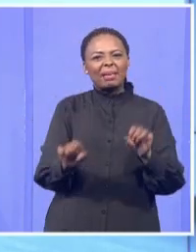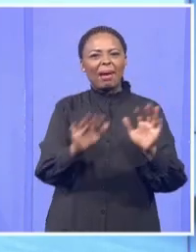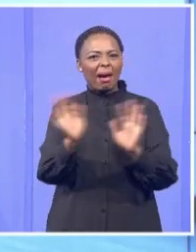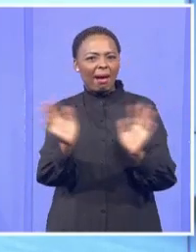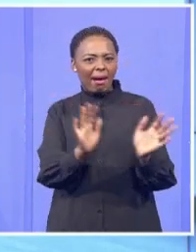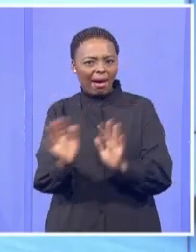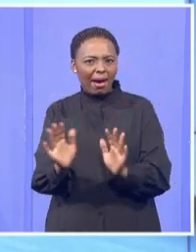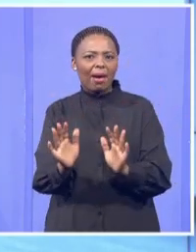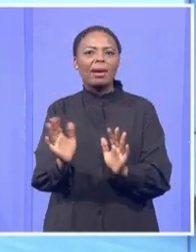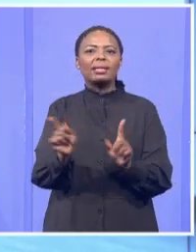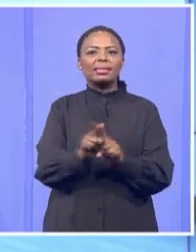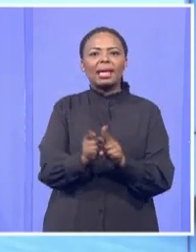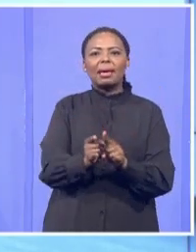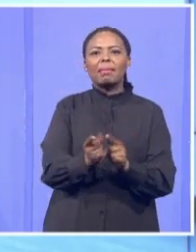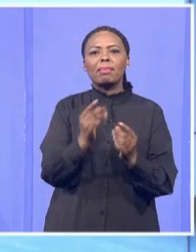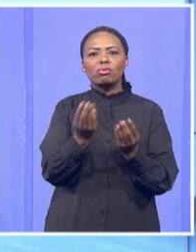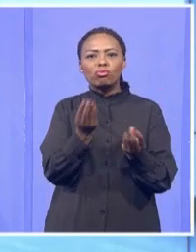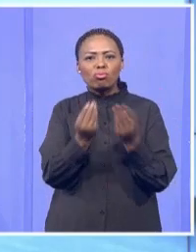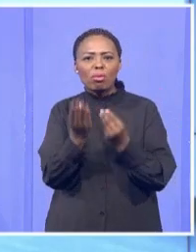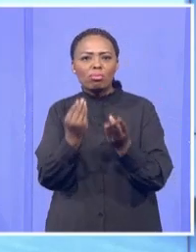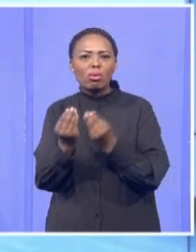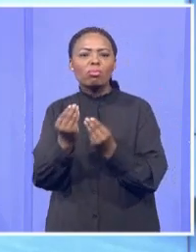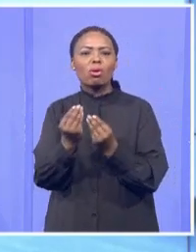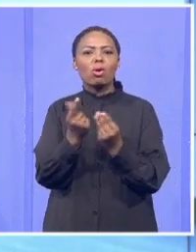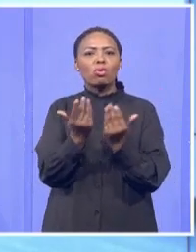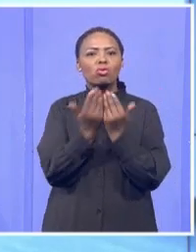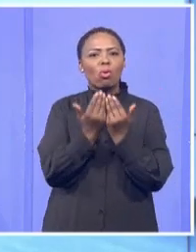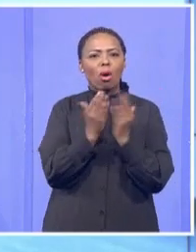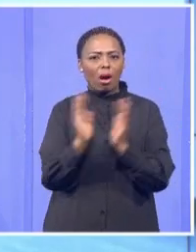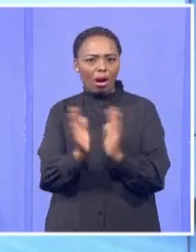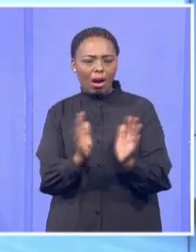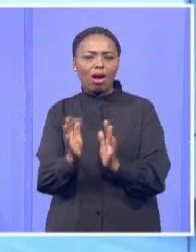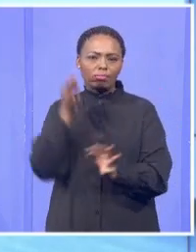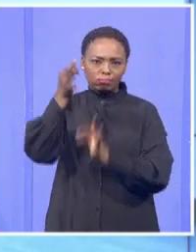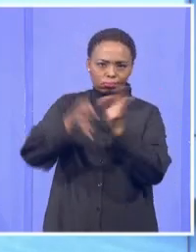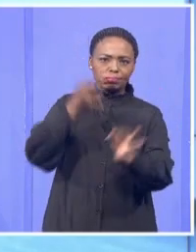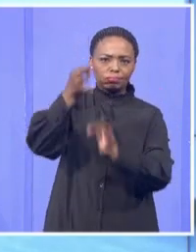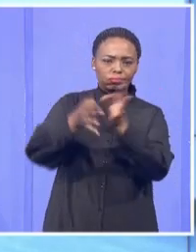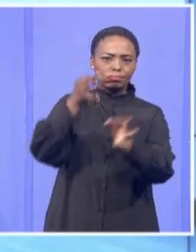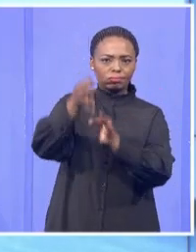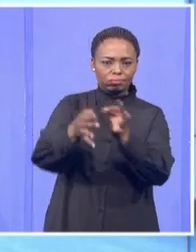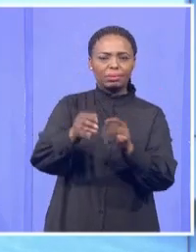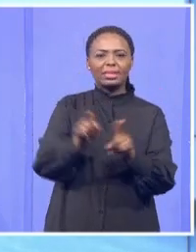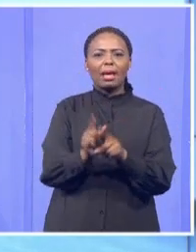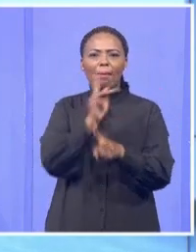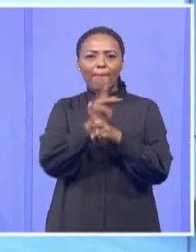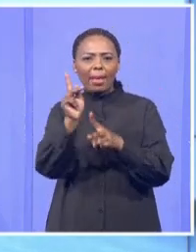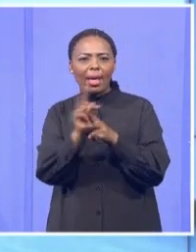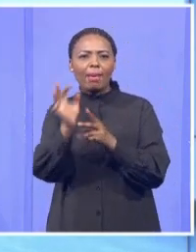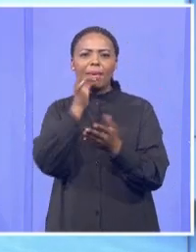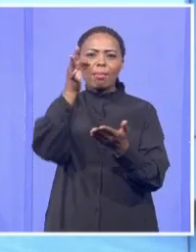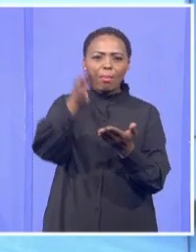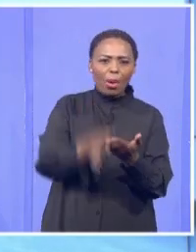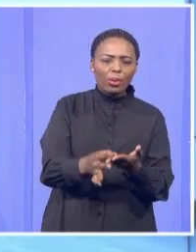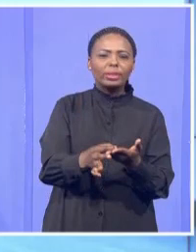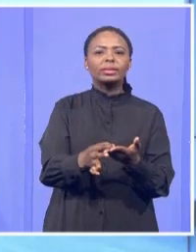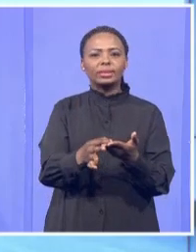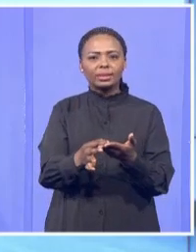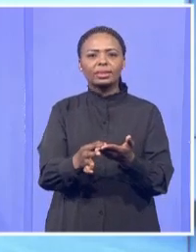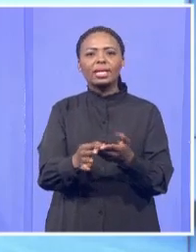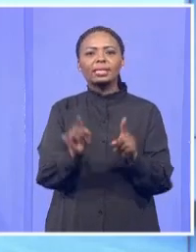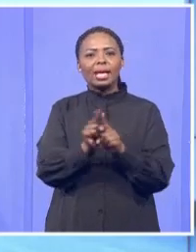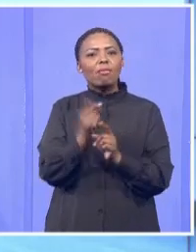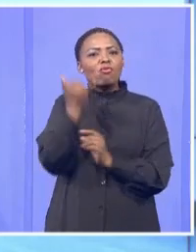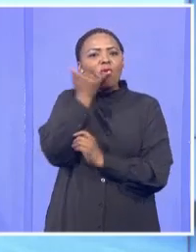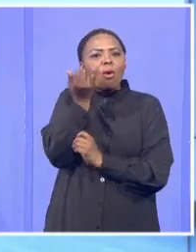work, and of course saying that the online system assists a great deal with planning purposes. And of course there, that number that you can dial